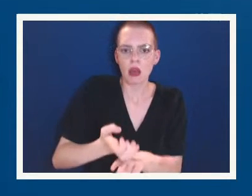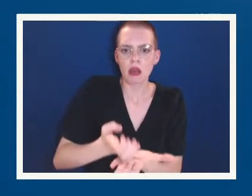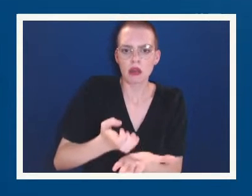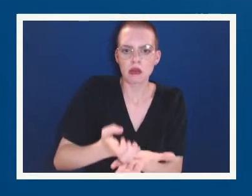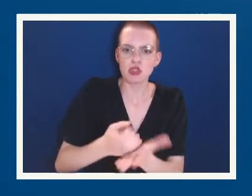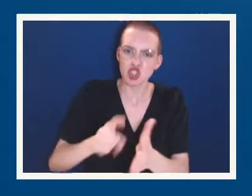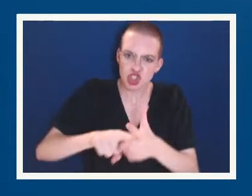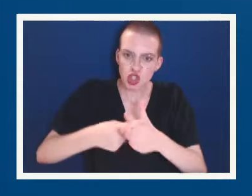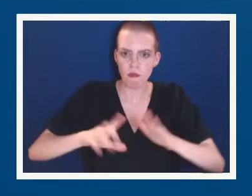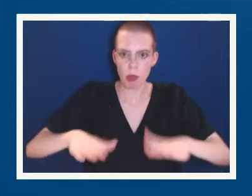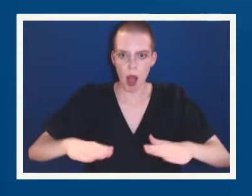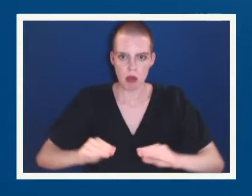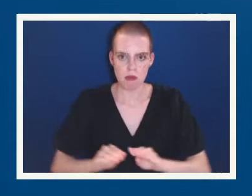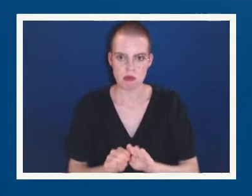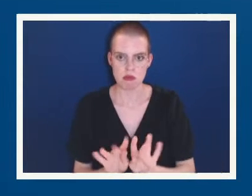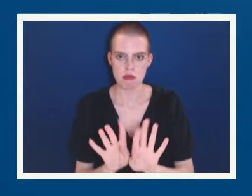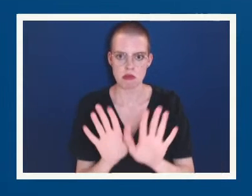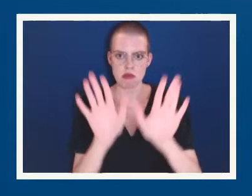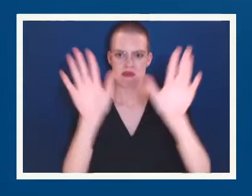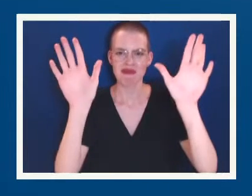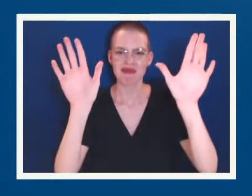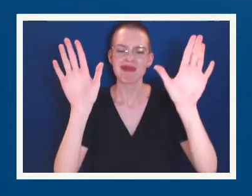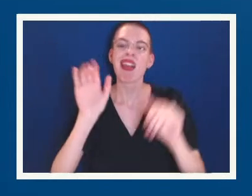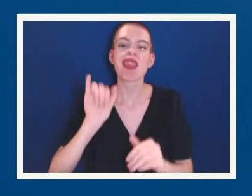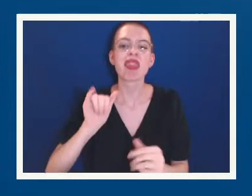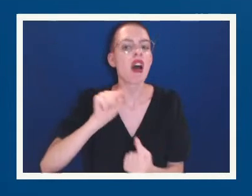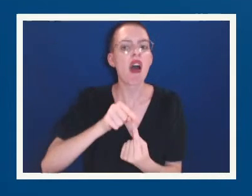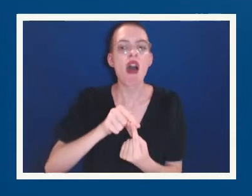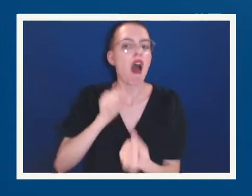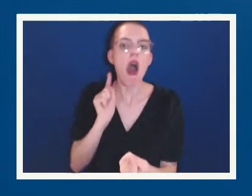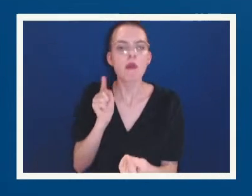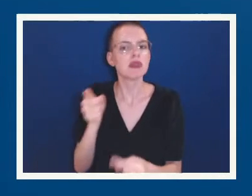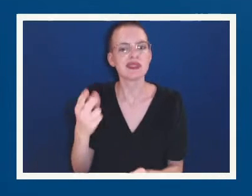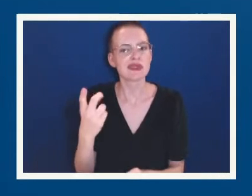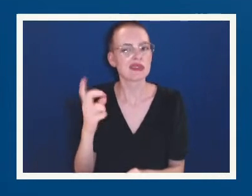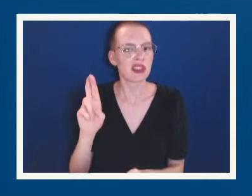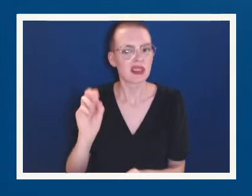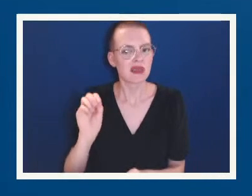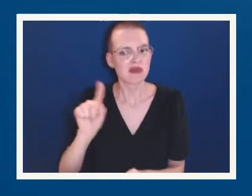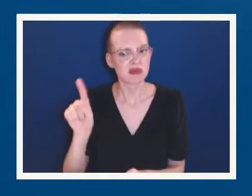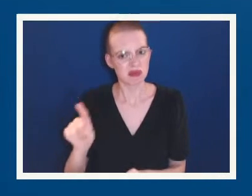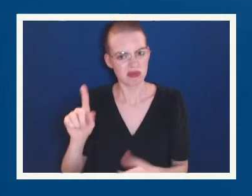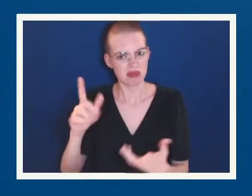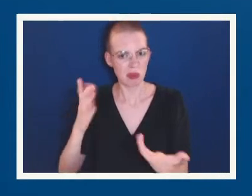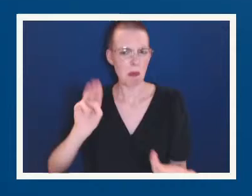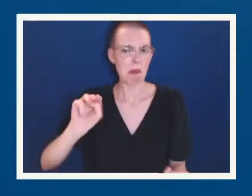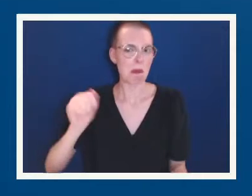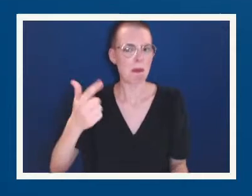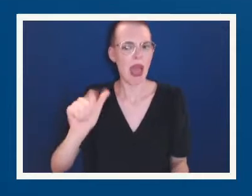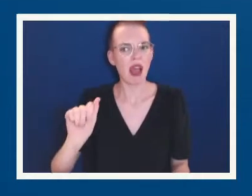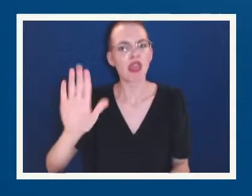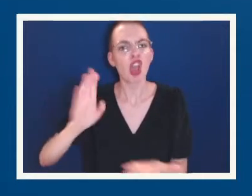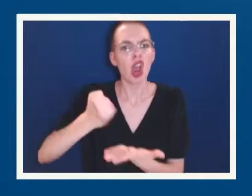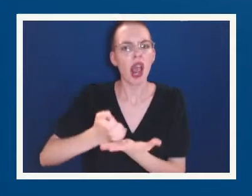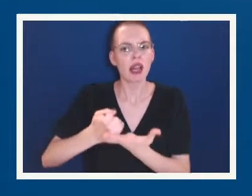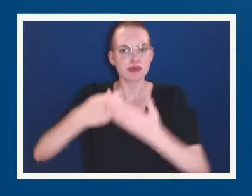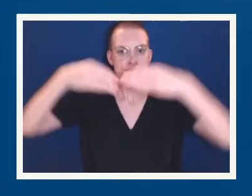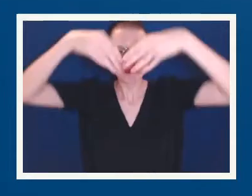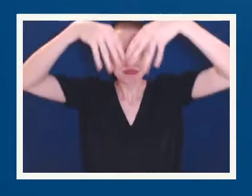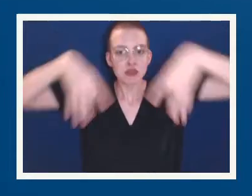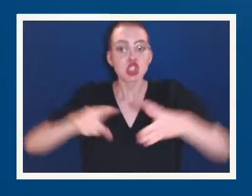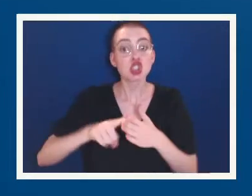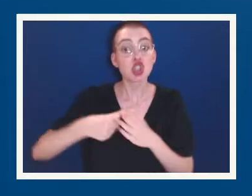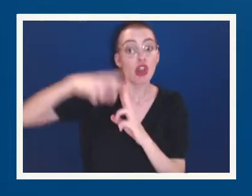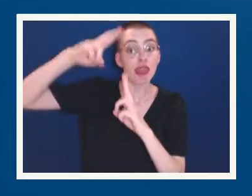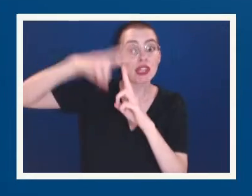shift compared to the Oz and the mega Republican trickle-down economics. Oh,